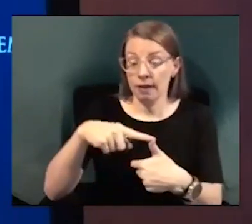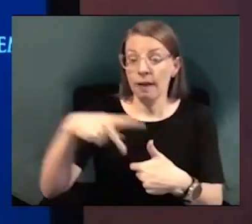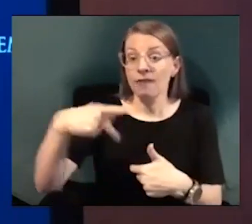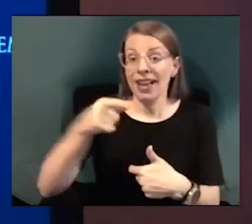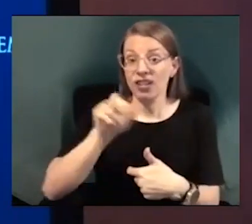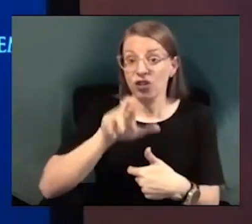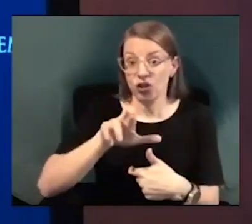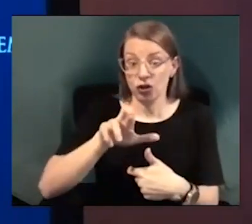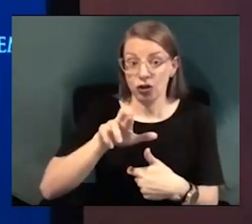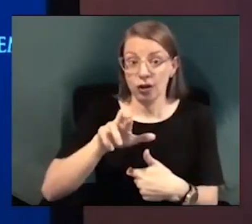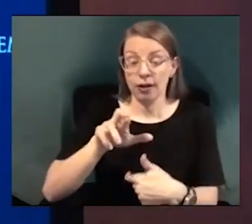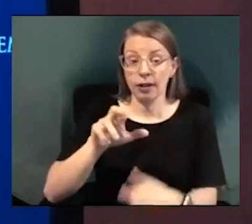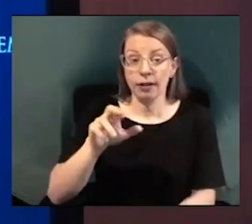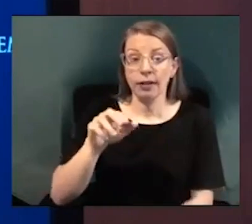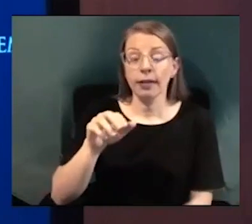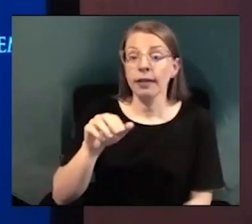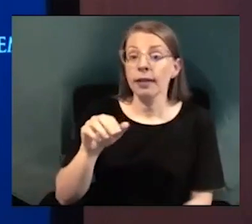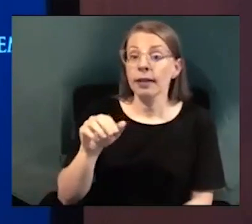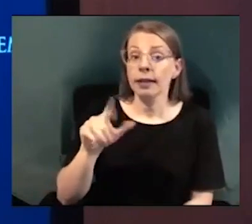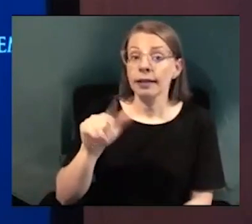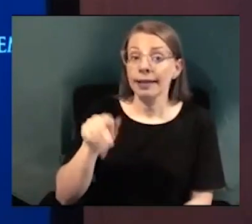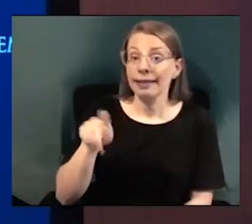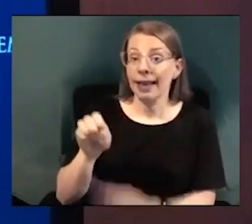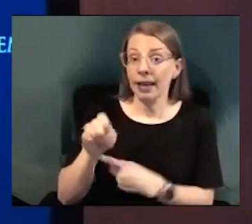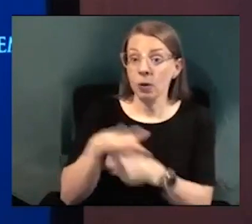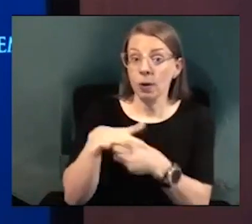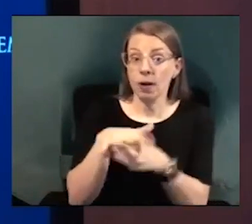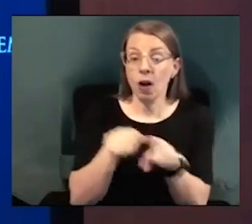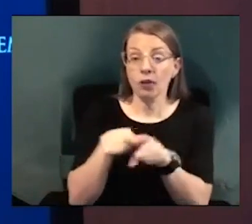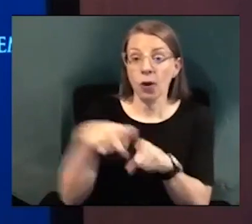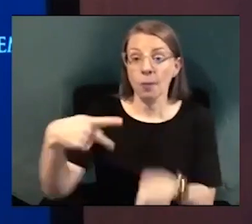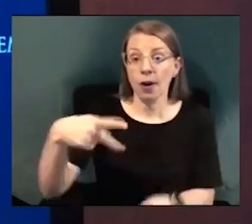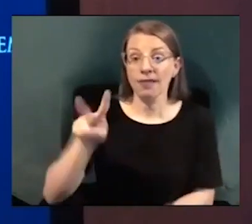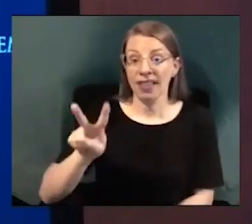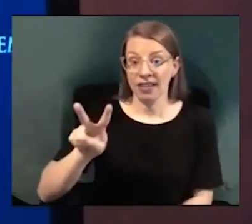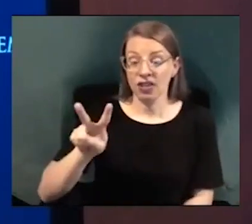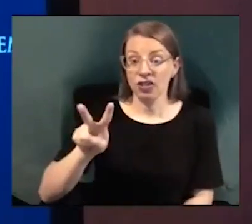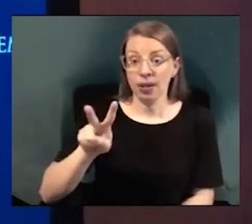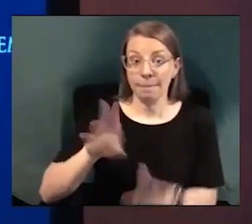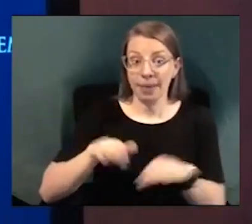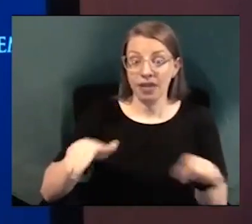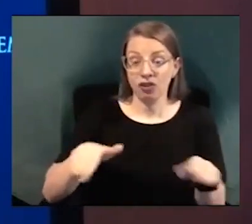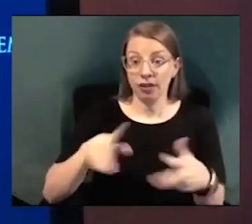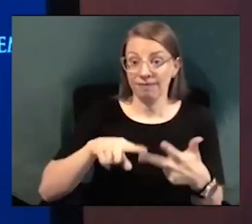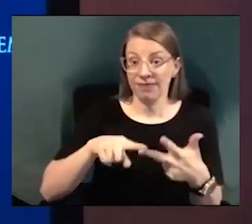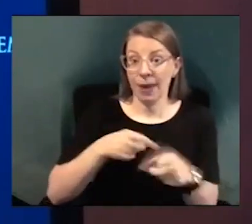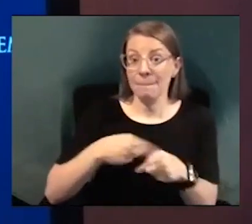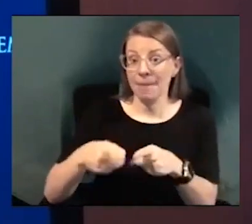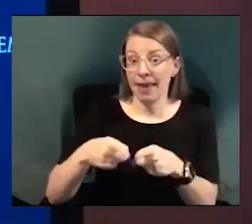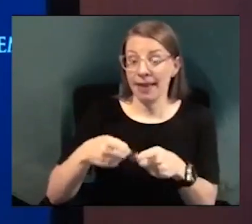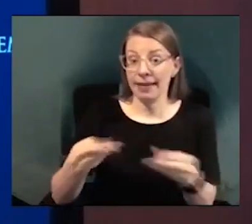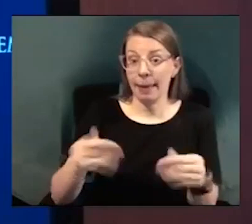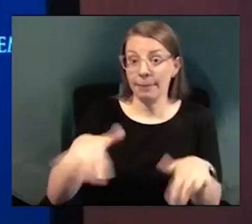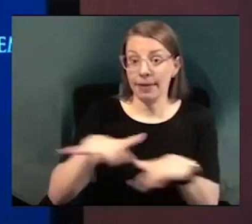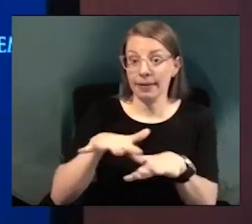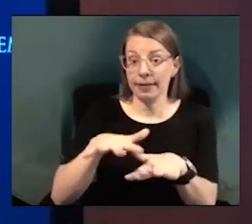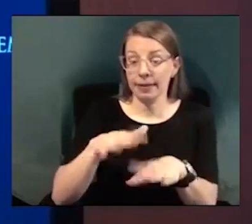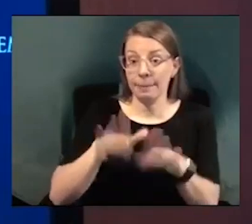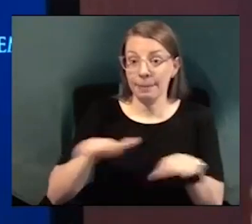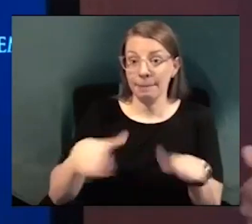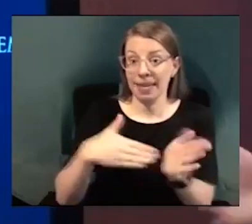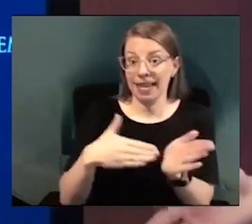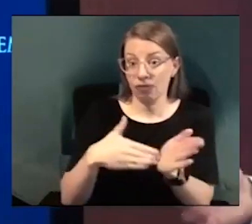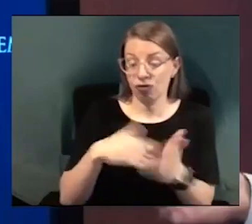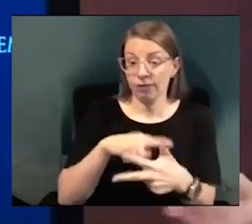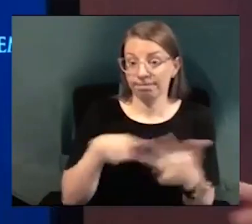Lake Clinic location, as well as our Prairie Village Pediatrics and our main campus Pediatrics. And we'll be rolling